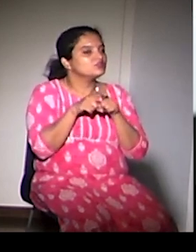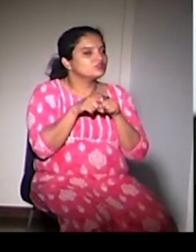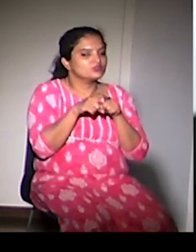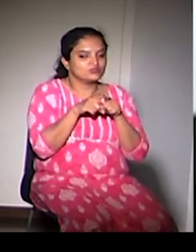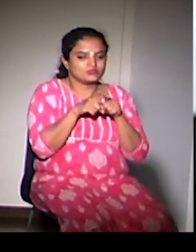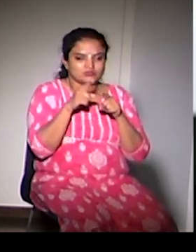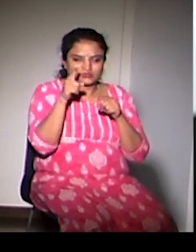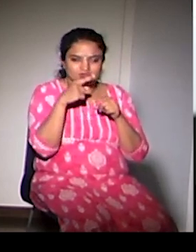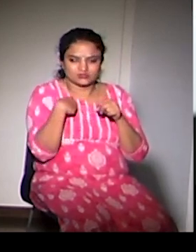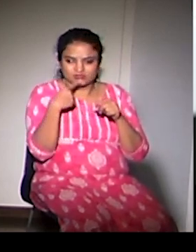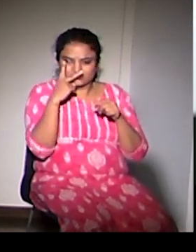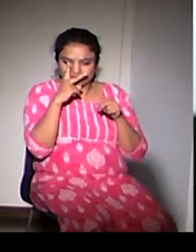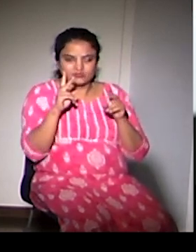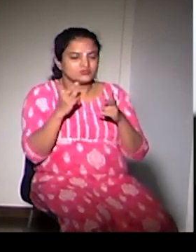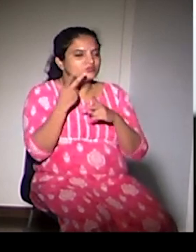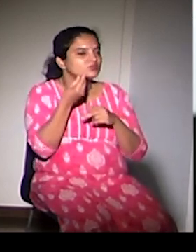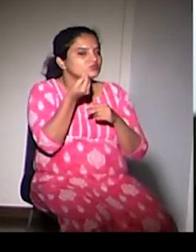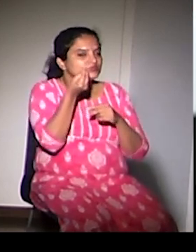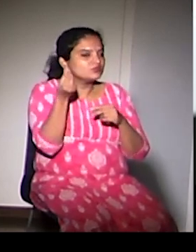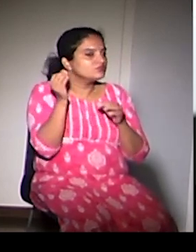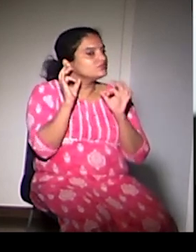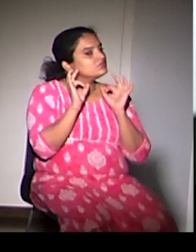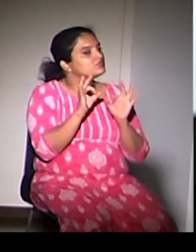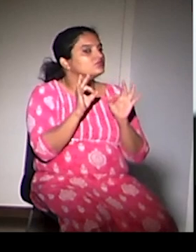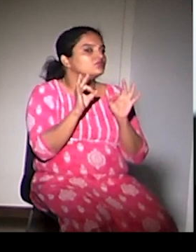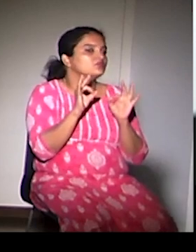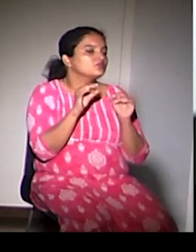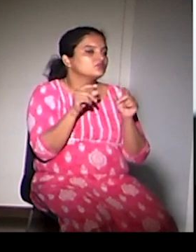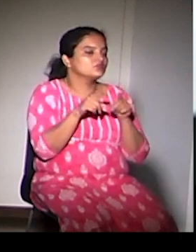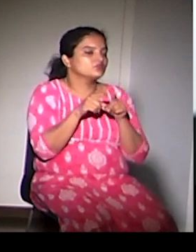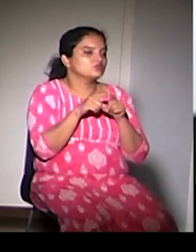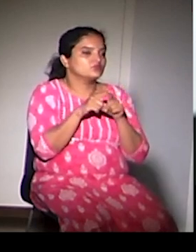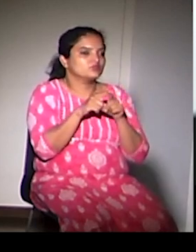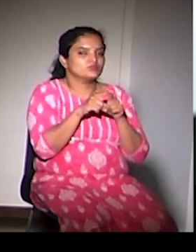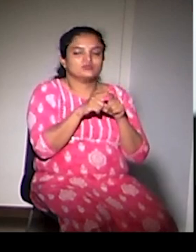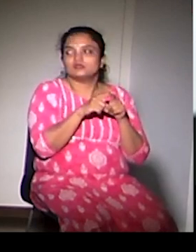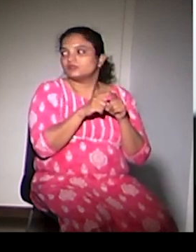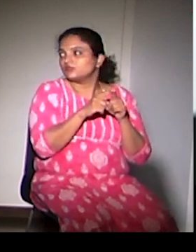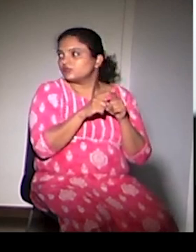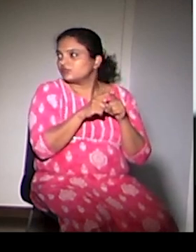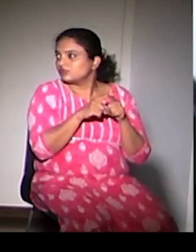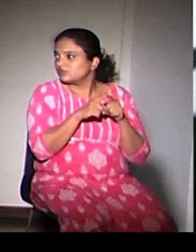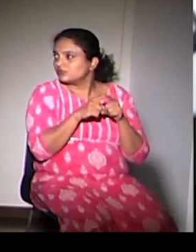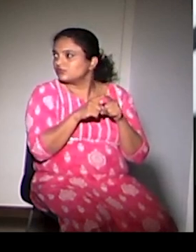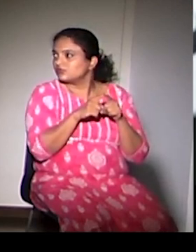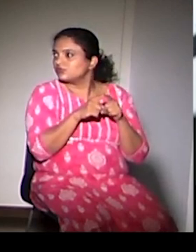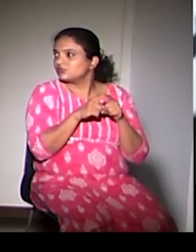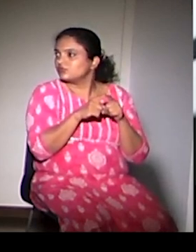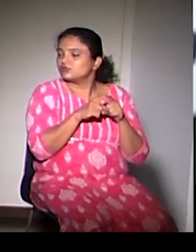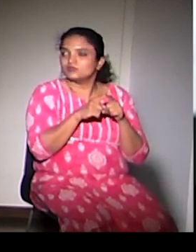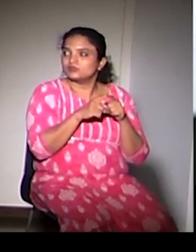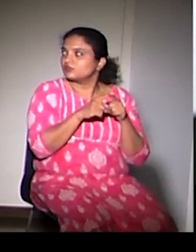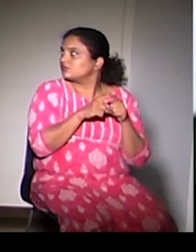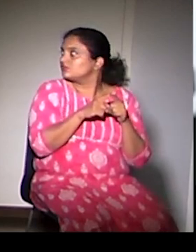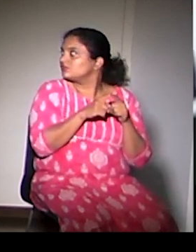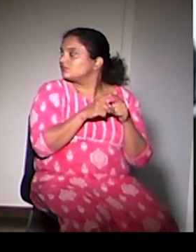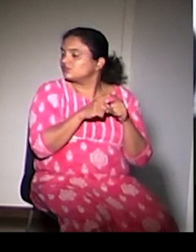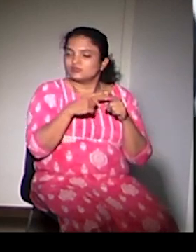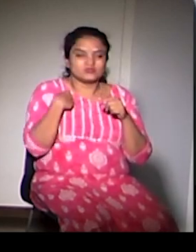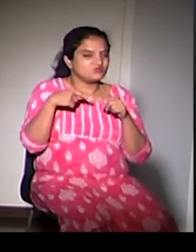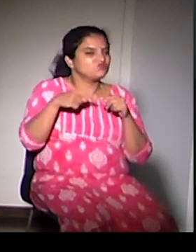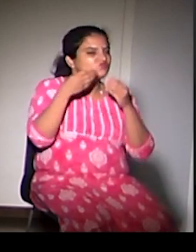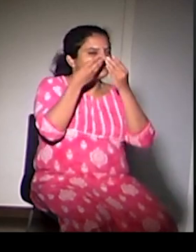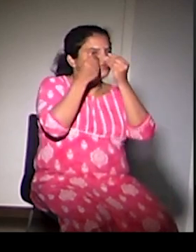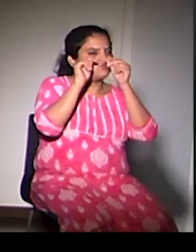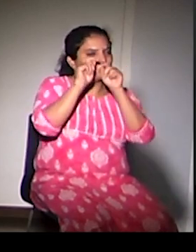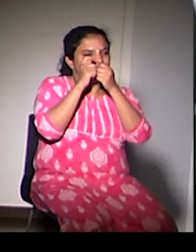of charming tiles, and they've got great appeal, actually. Again, a lot of the glaze has been lost now